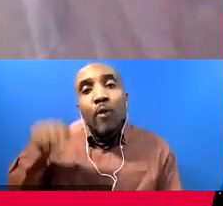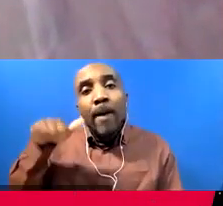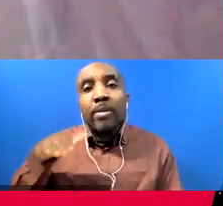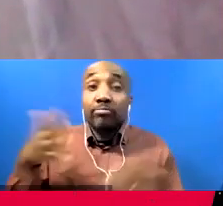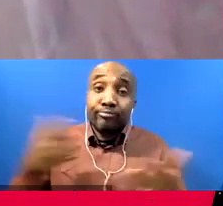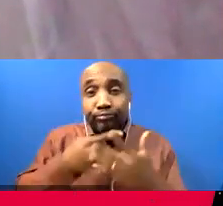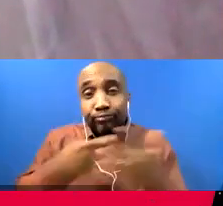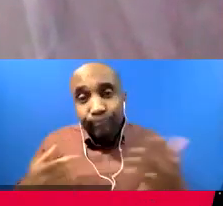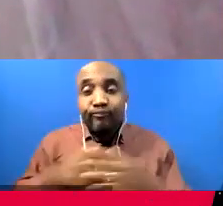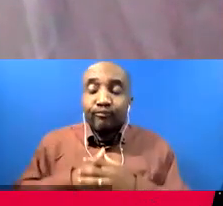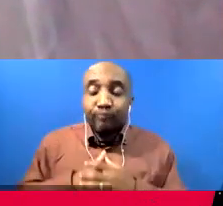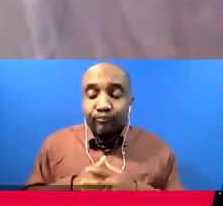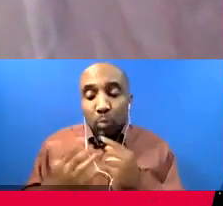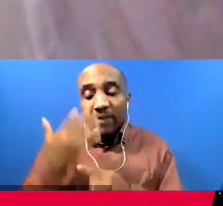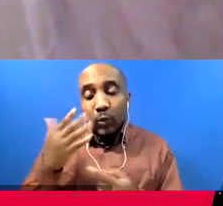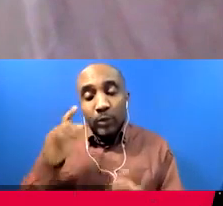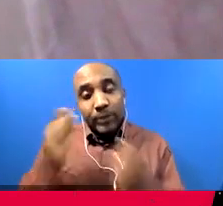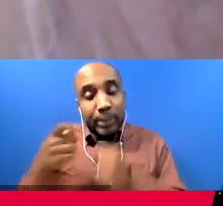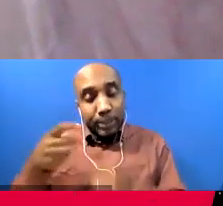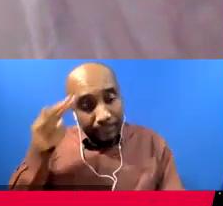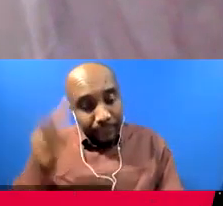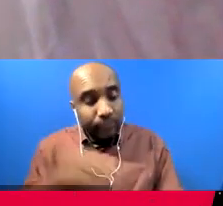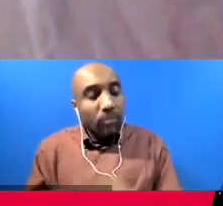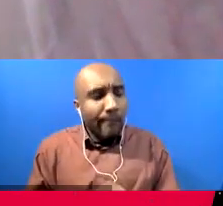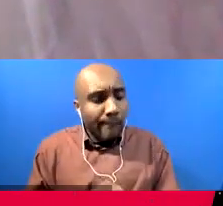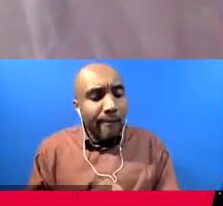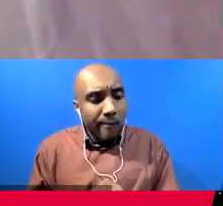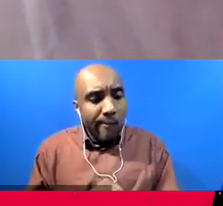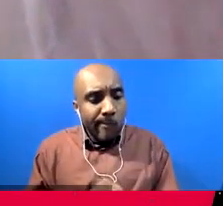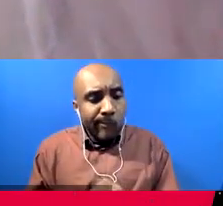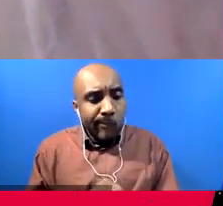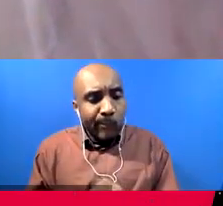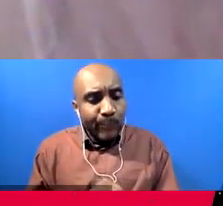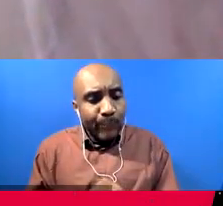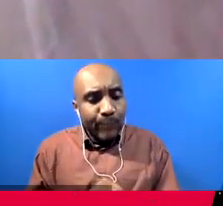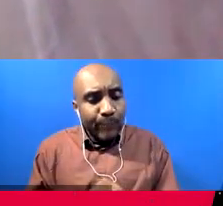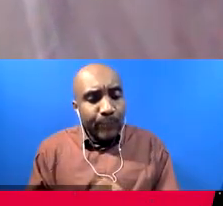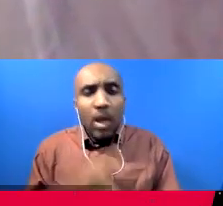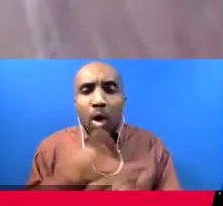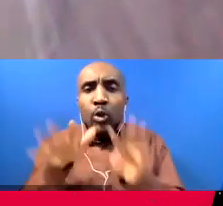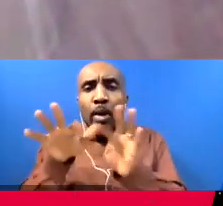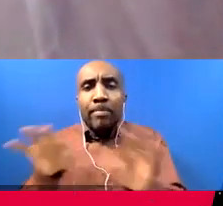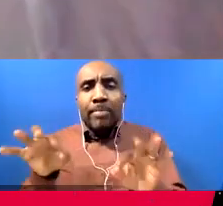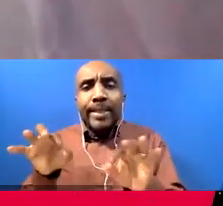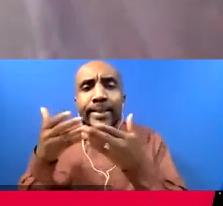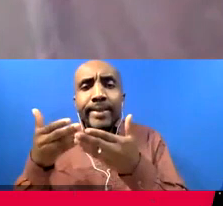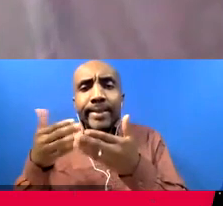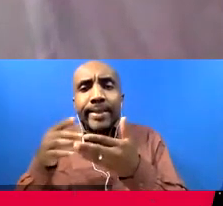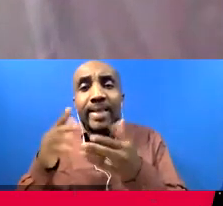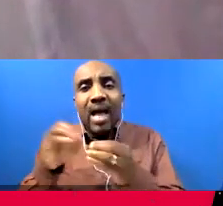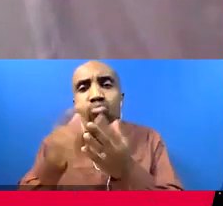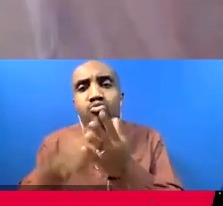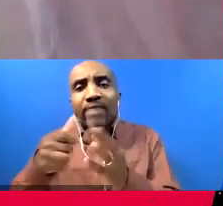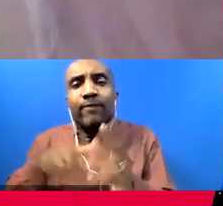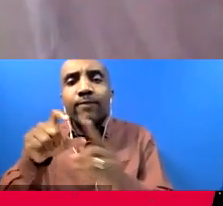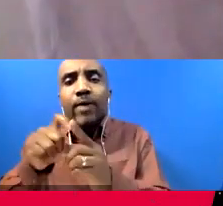growing up and what have you. But also, you know, in exploring sort of like the field of